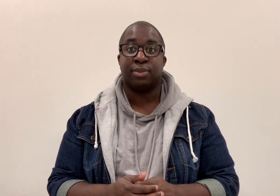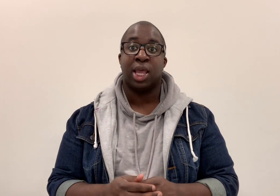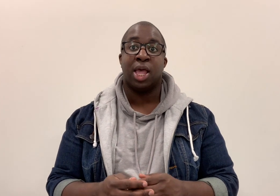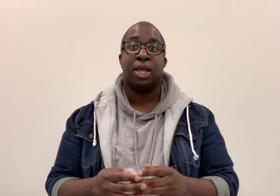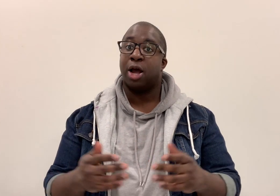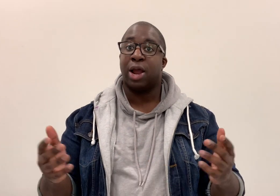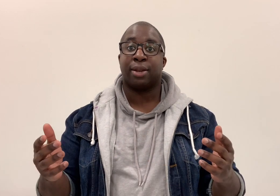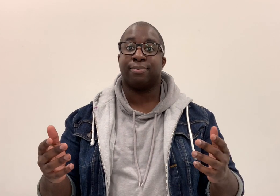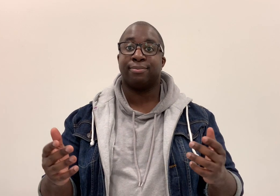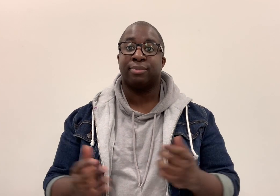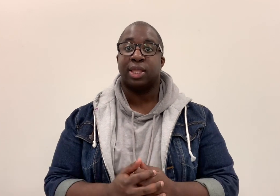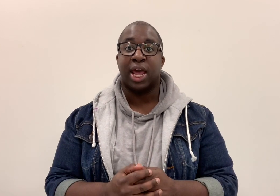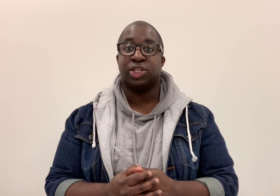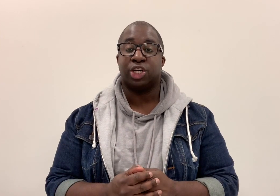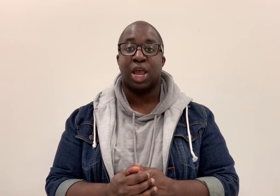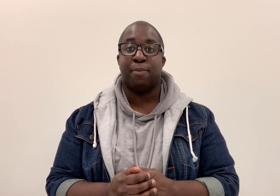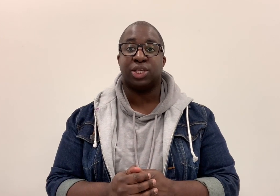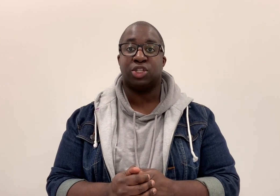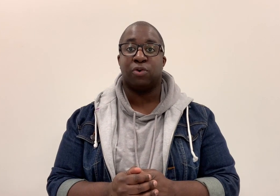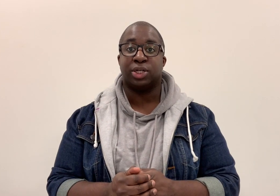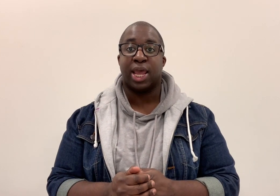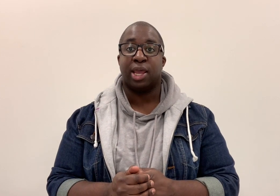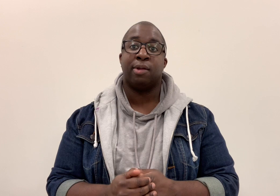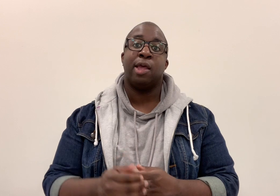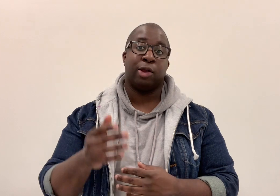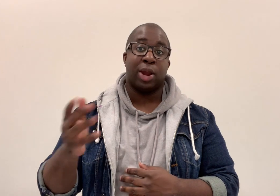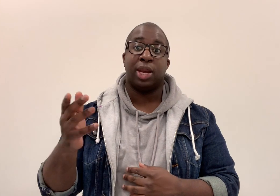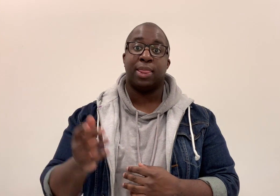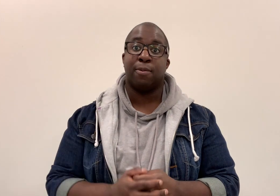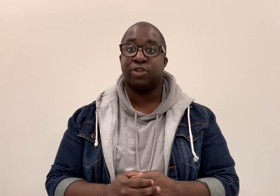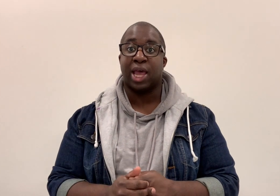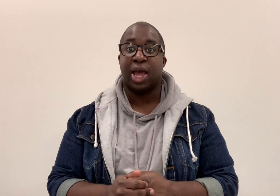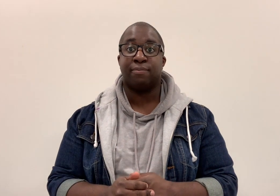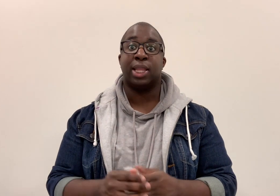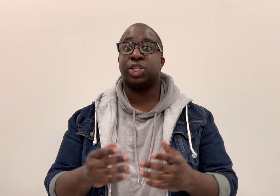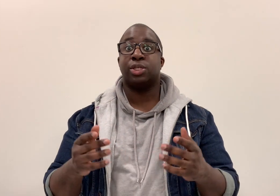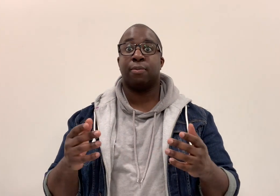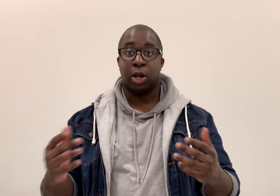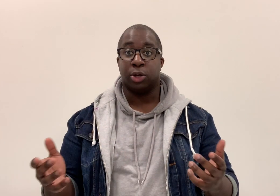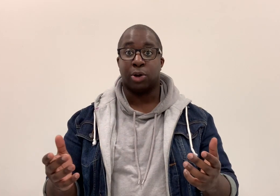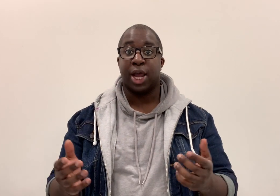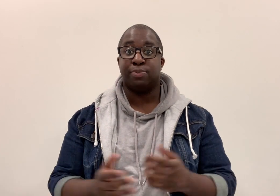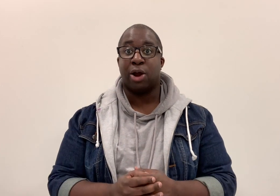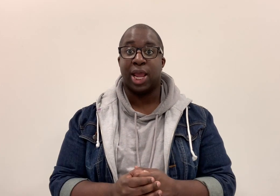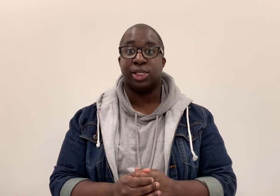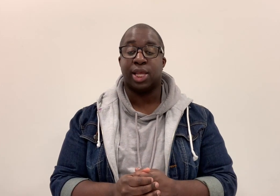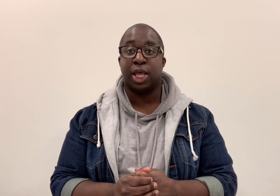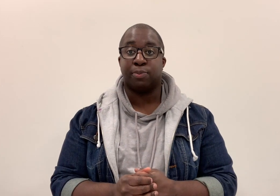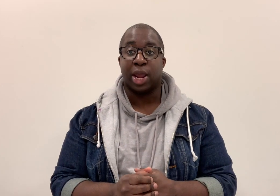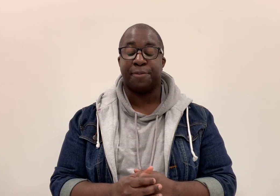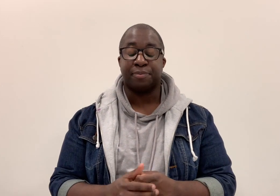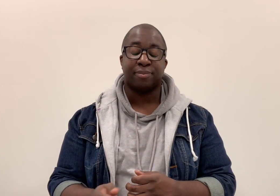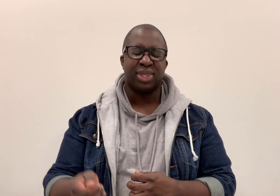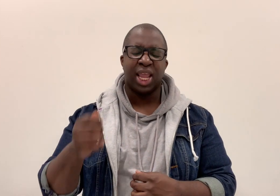heart. All right, that is our chapel message for today. Created in the image of God, let's close our eyes, bow our heads, and